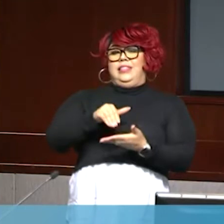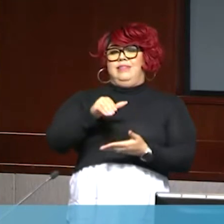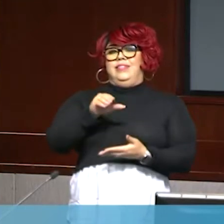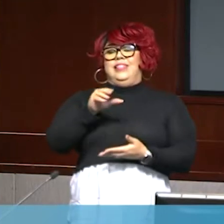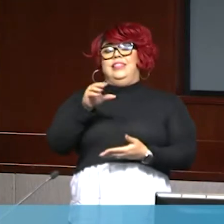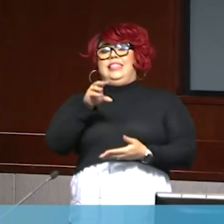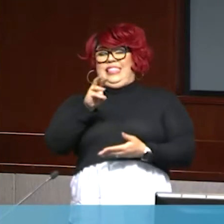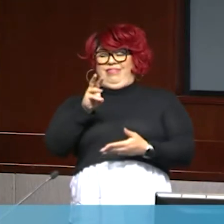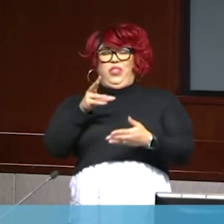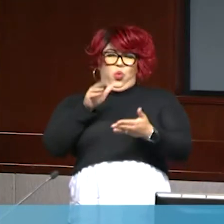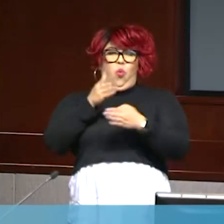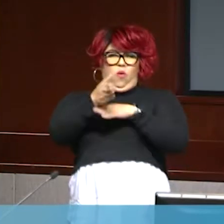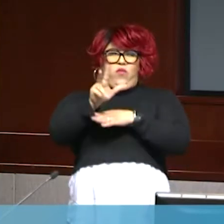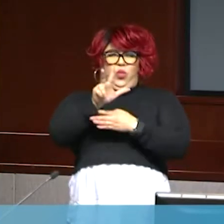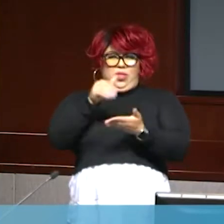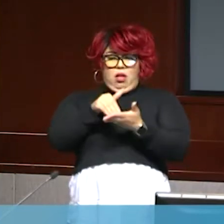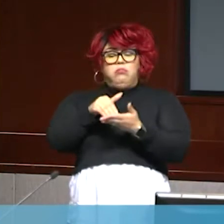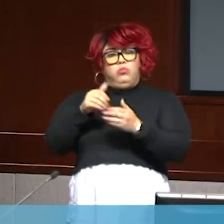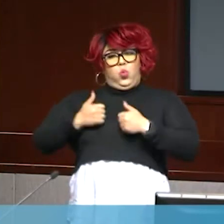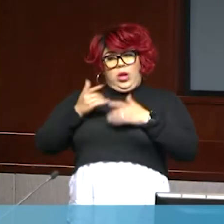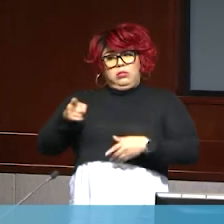tested positive today,